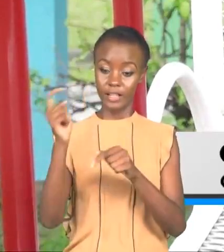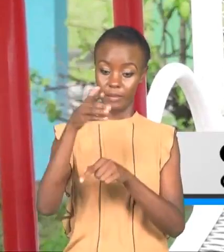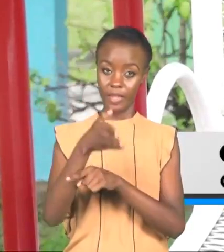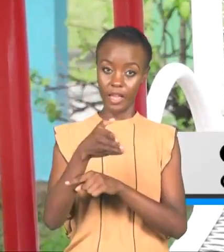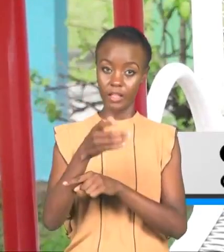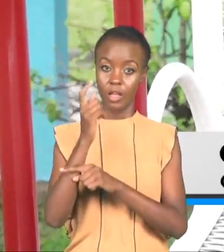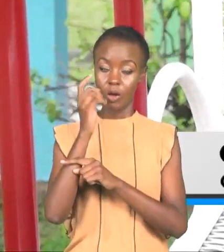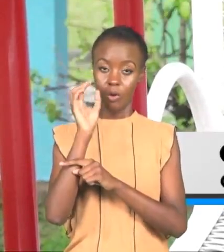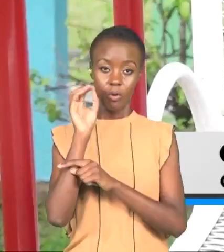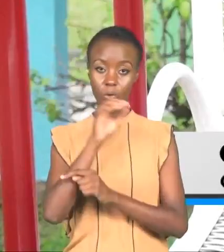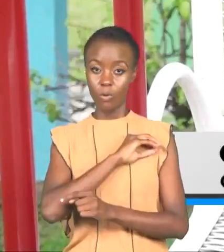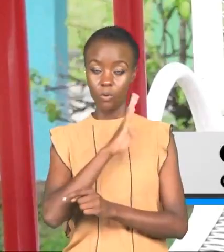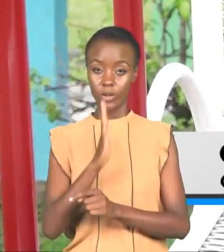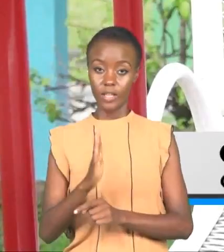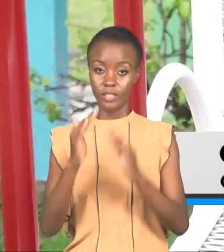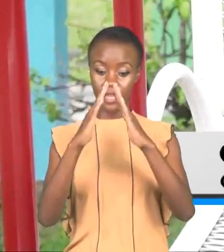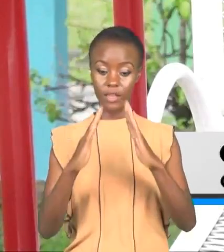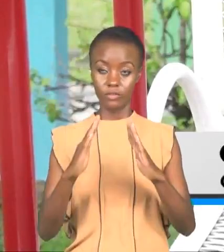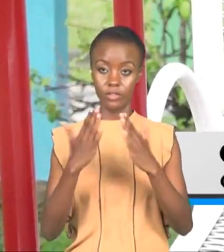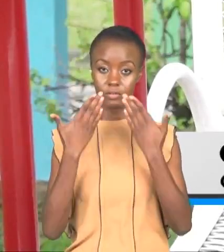to my owner's house. Once in